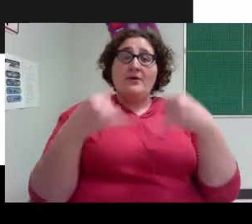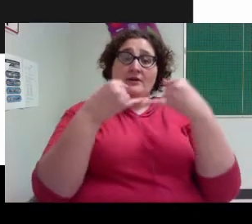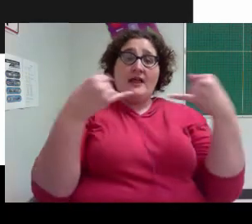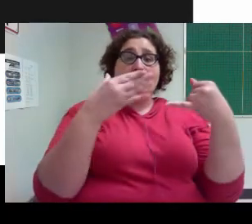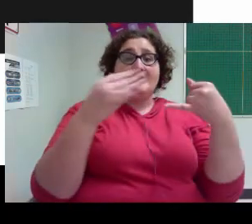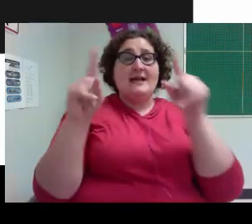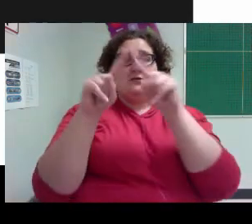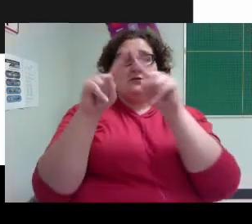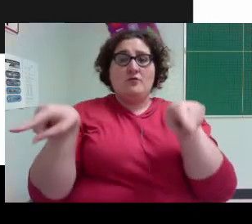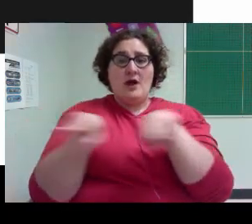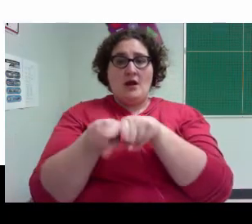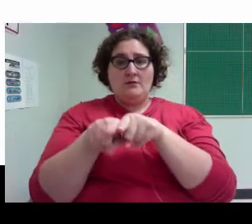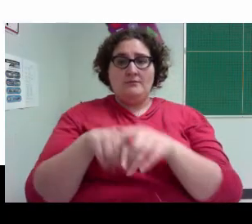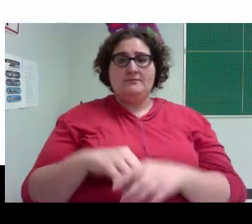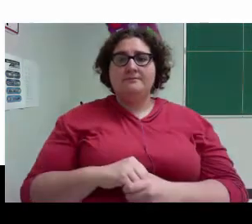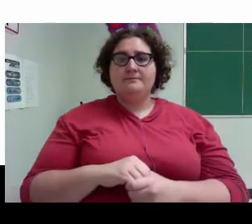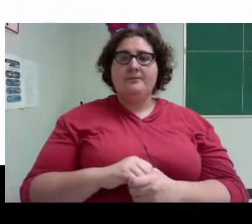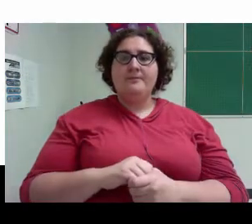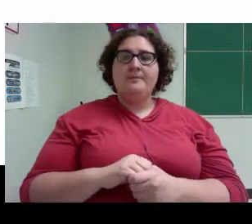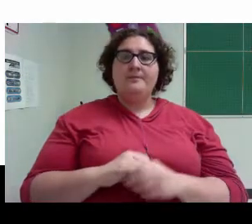Parallel lines and triangles.